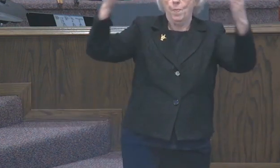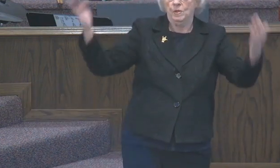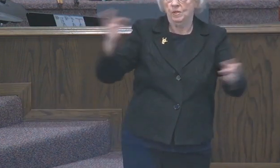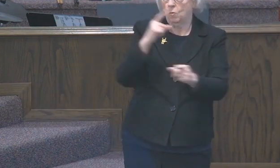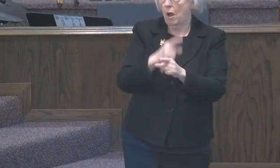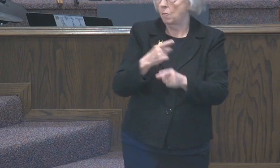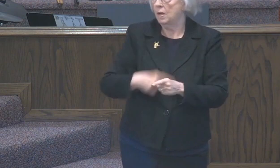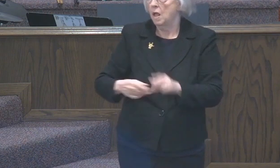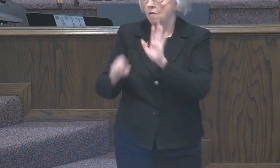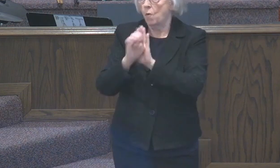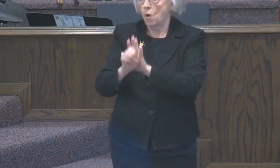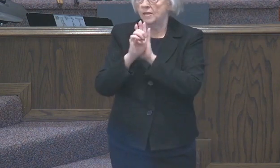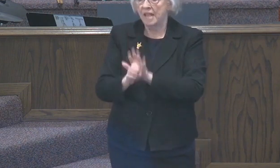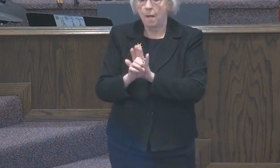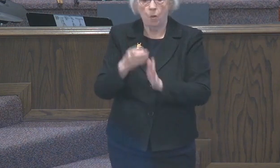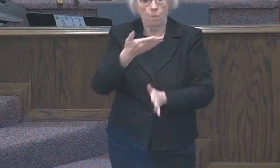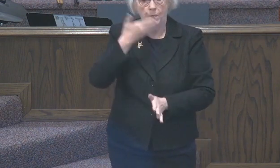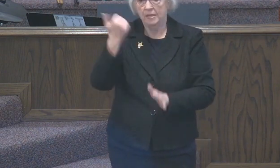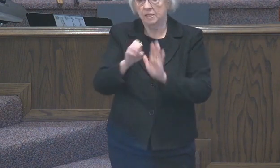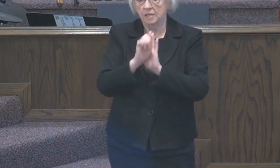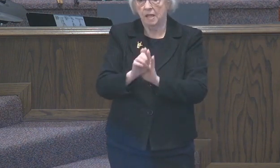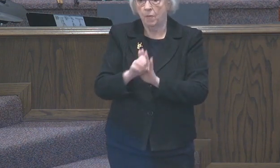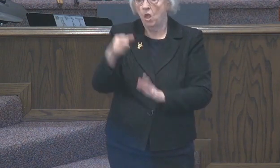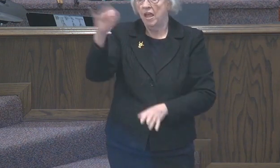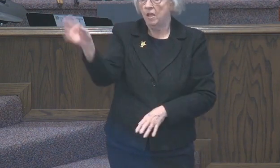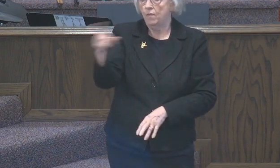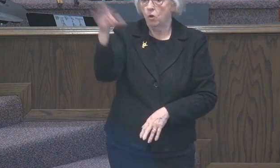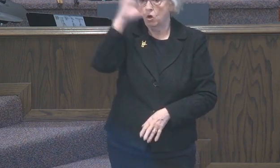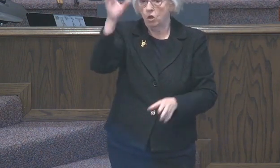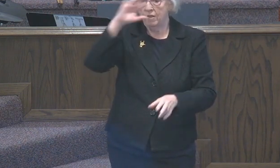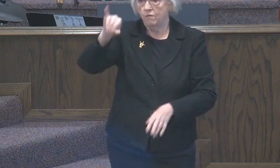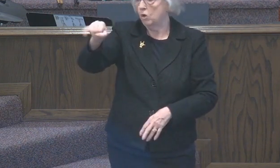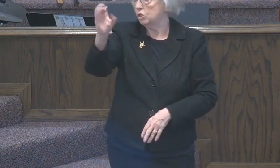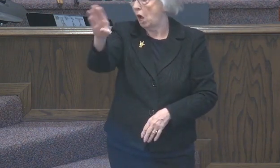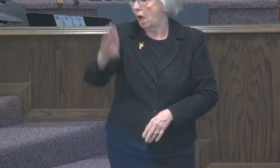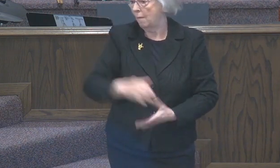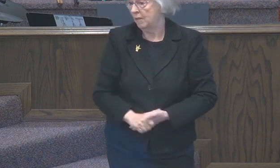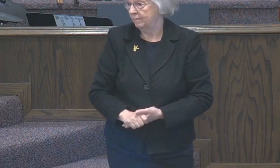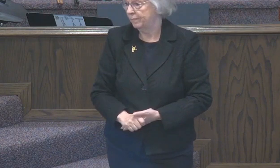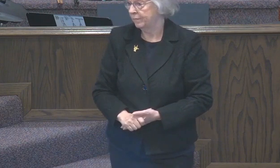opened, right? Keep on asking. Let me ask you this question.